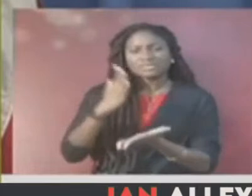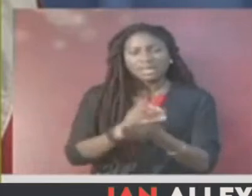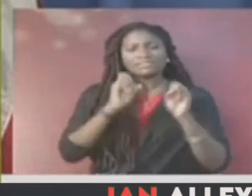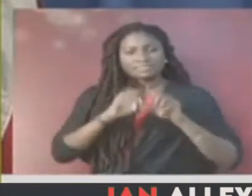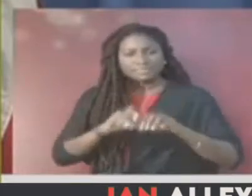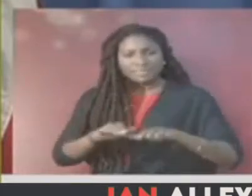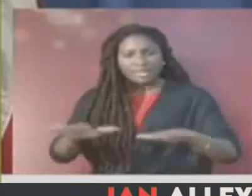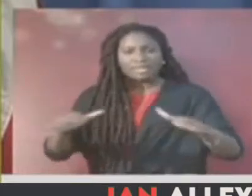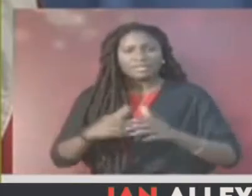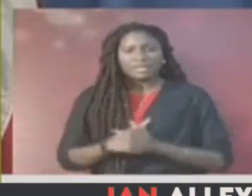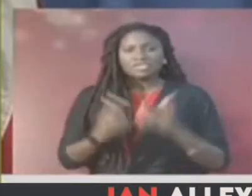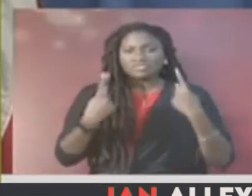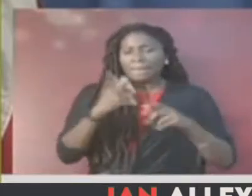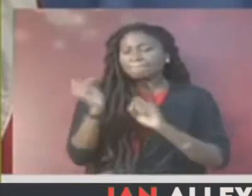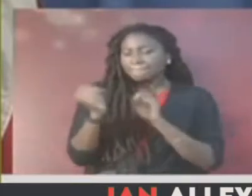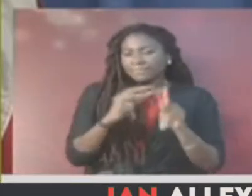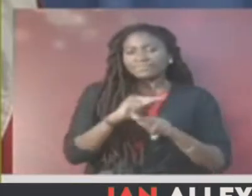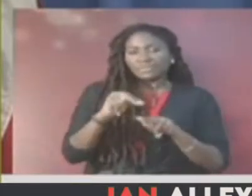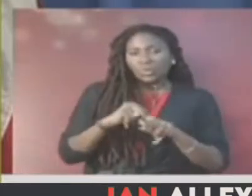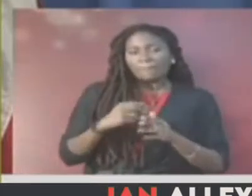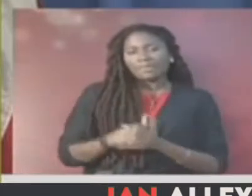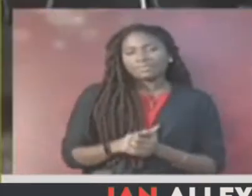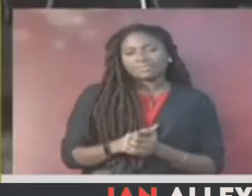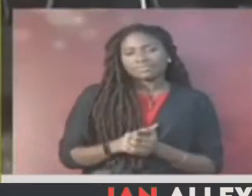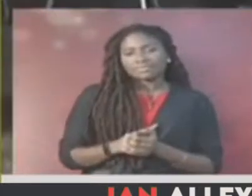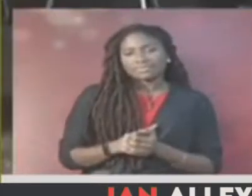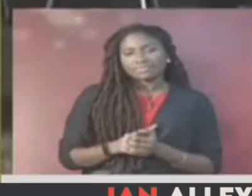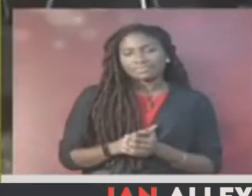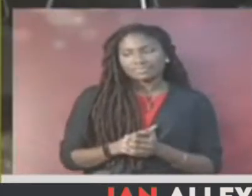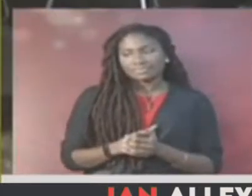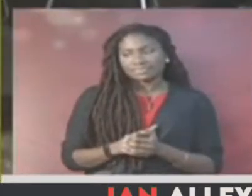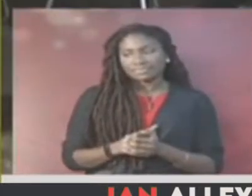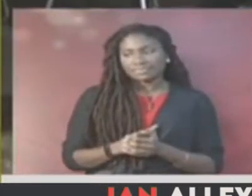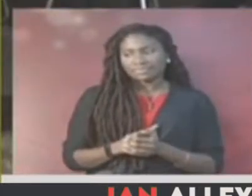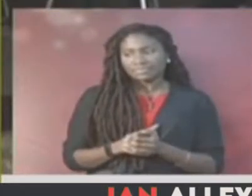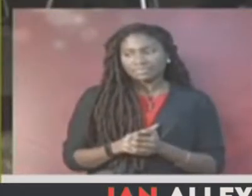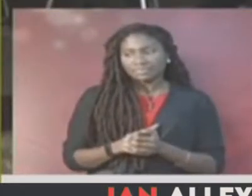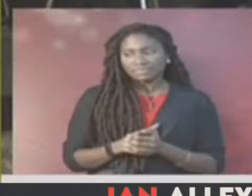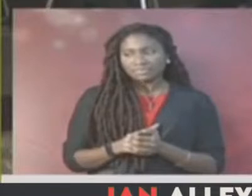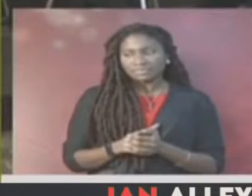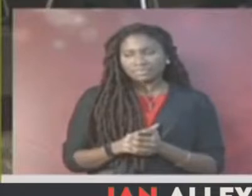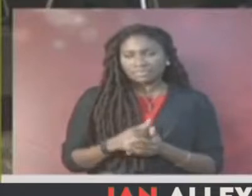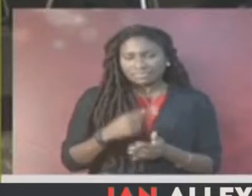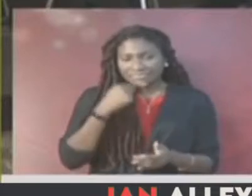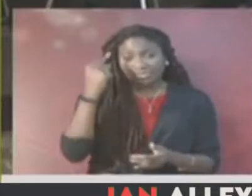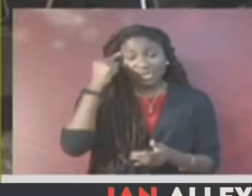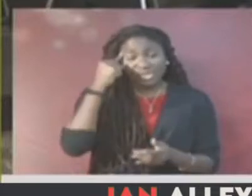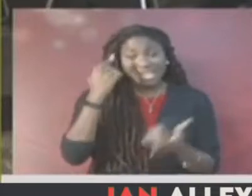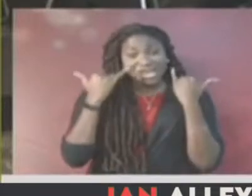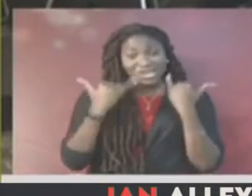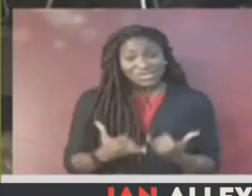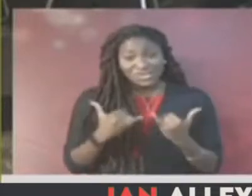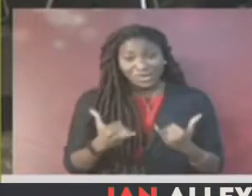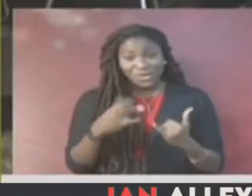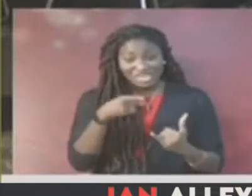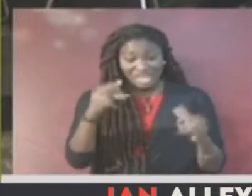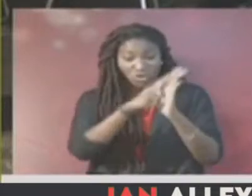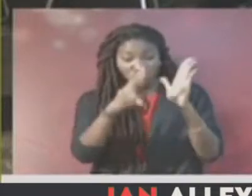back to some semblance of normalcy. Are you convinced that this current lockdown, these measures are